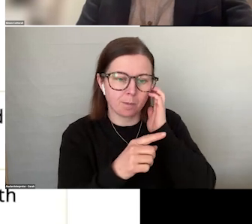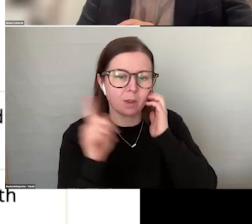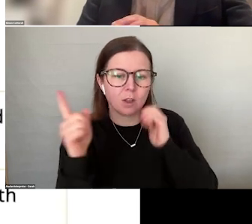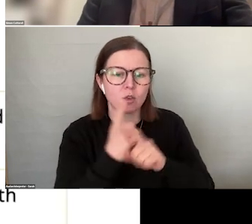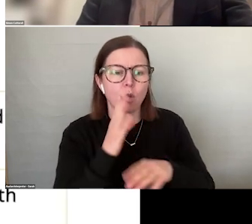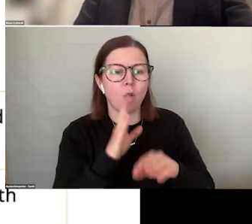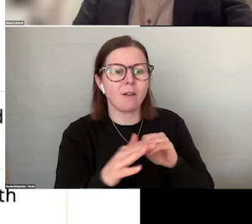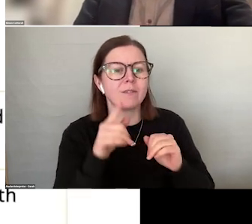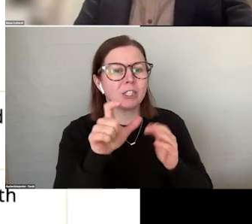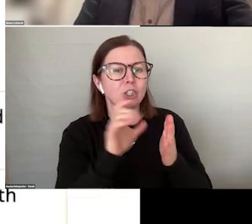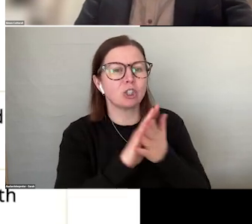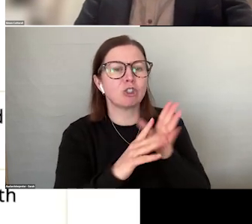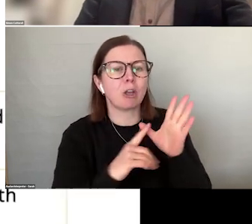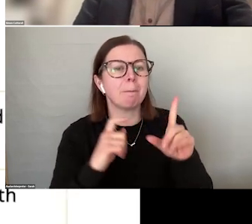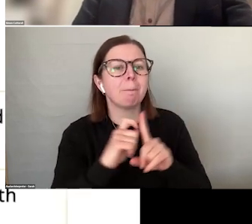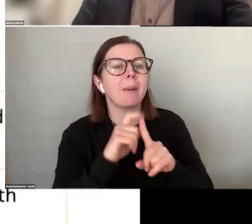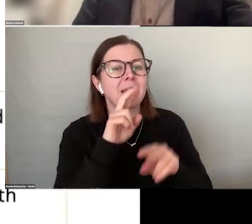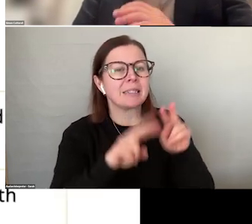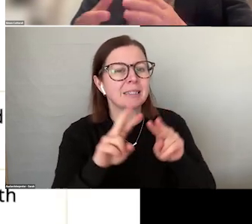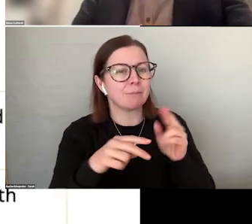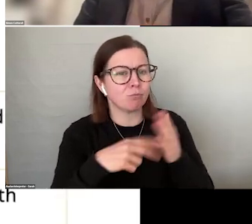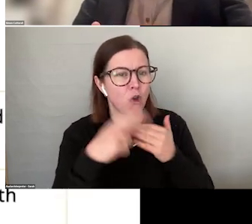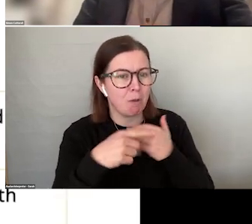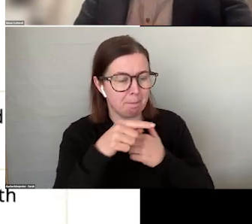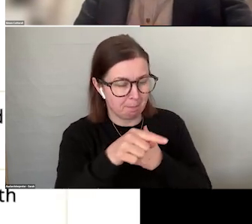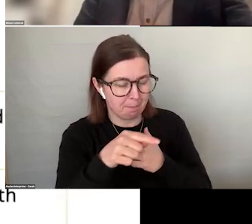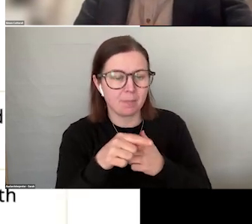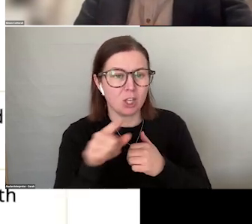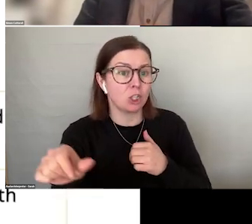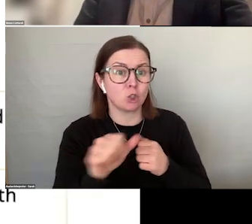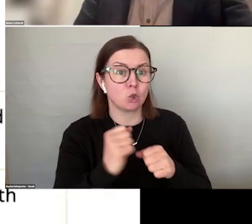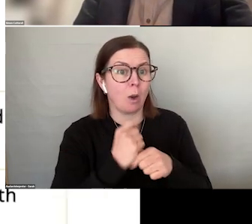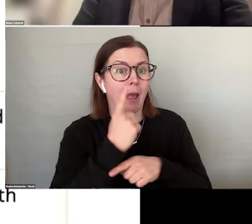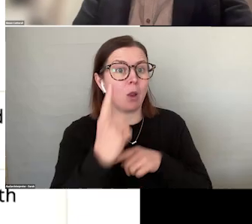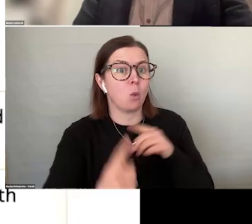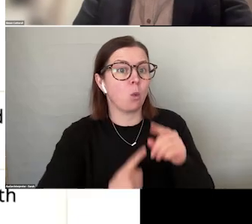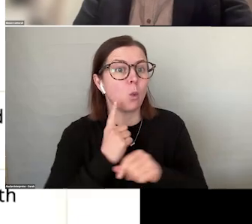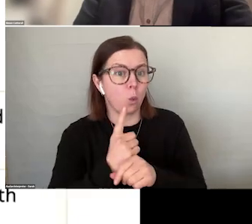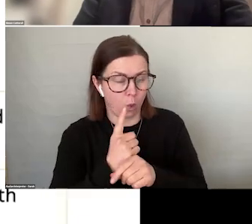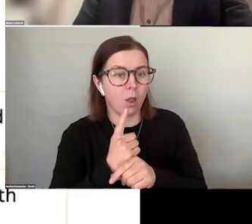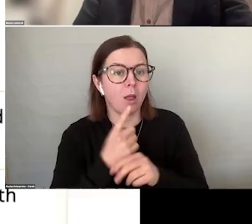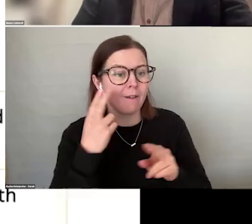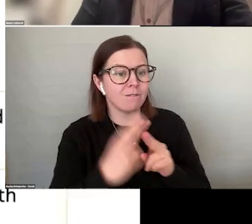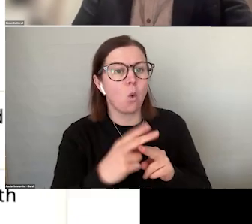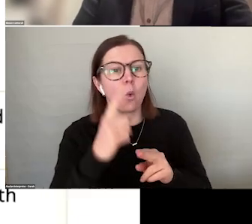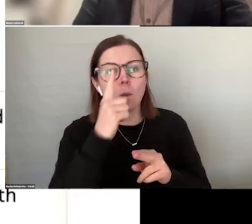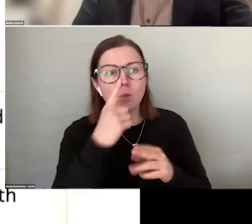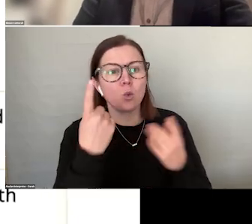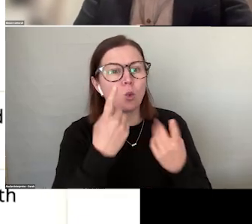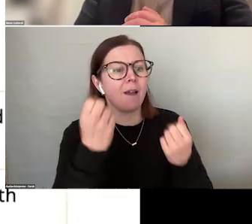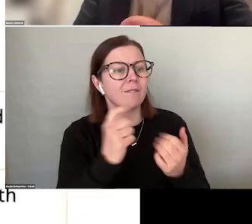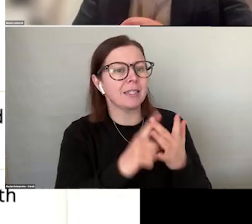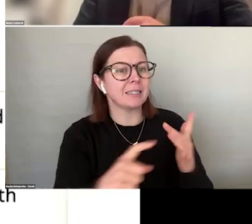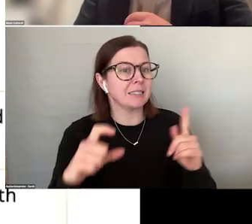Assessment Program, the CHAP, which should be done annually for everyone with intellectual disability. At